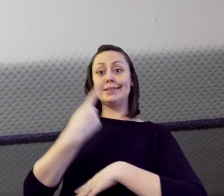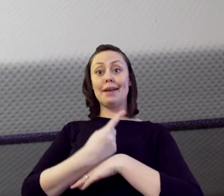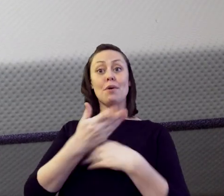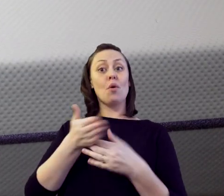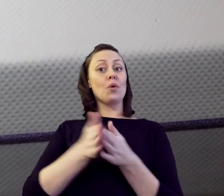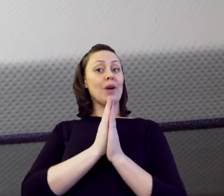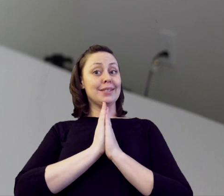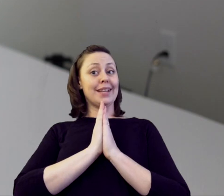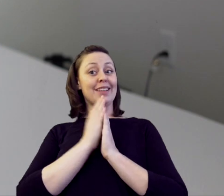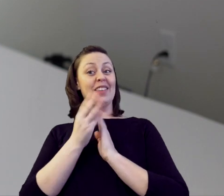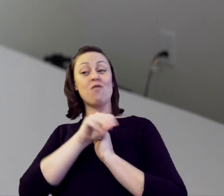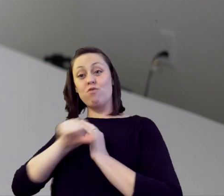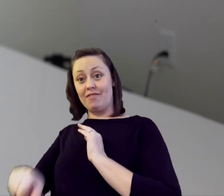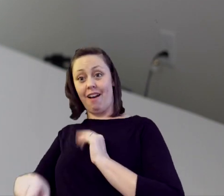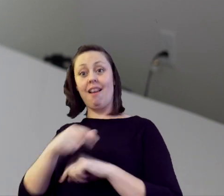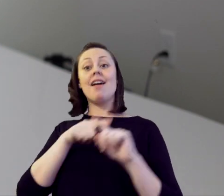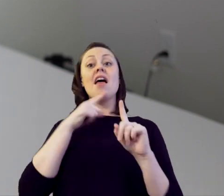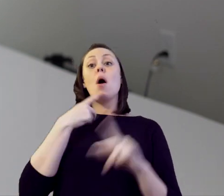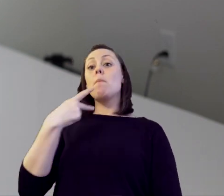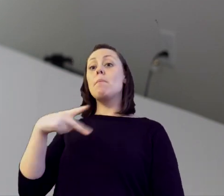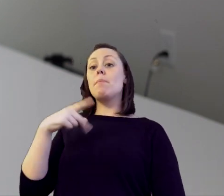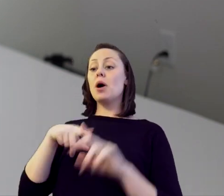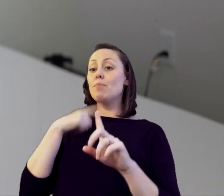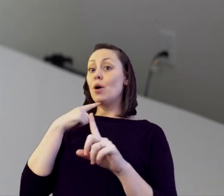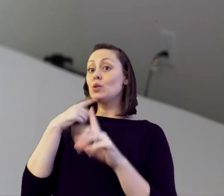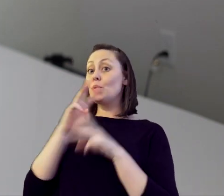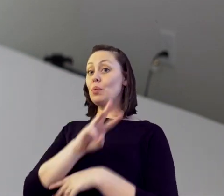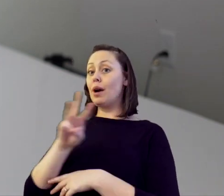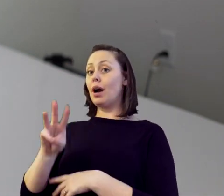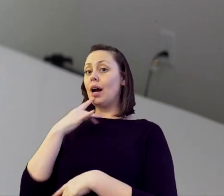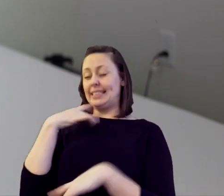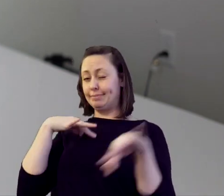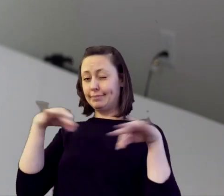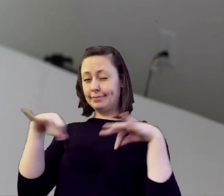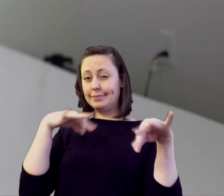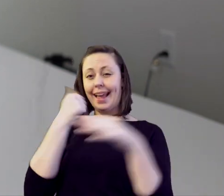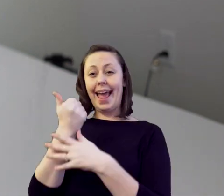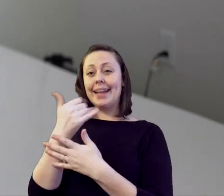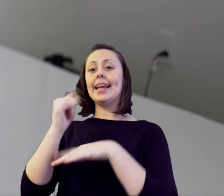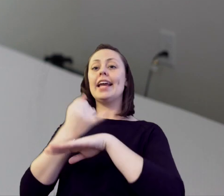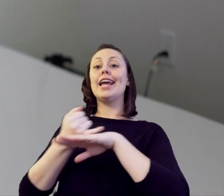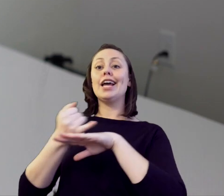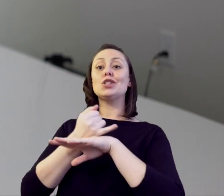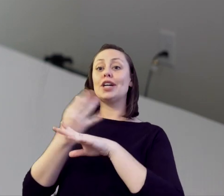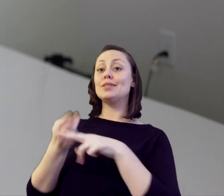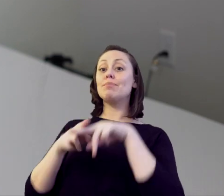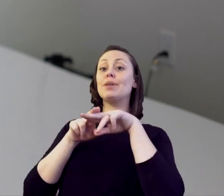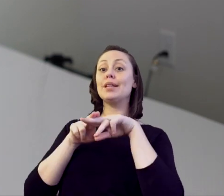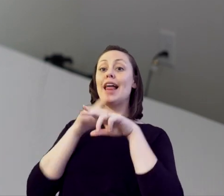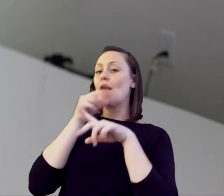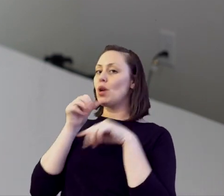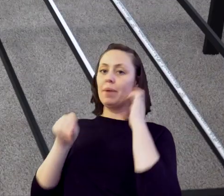requesting a refund. Purple's website does state, however, that any interest accrued or delivery fees will not